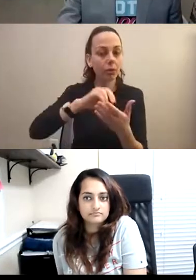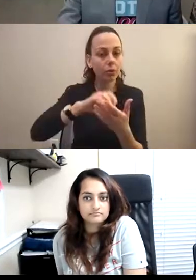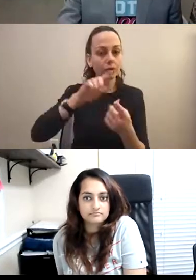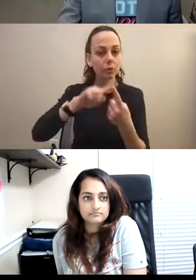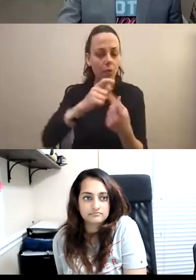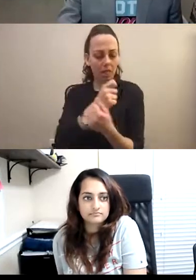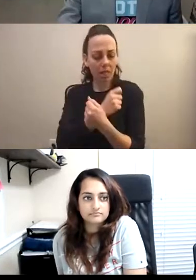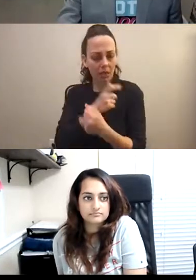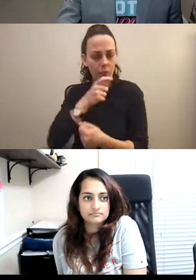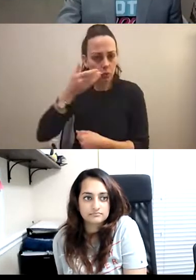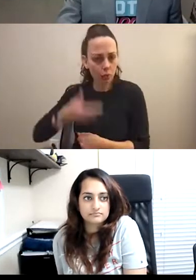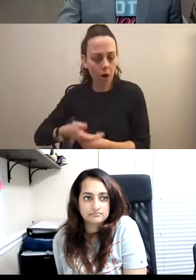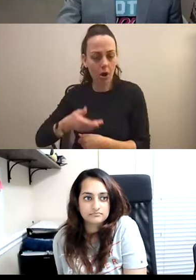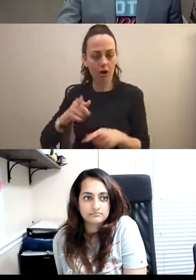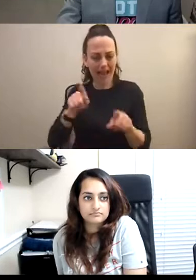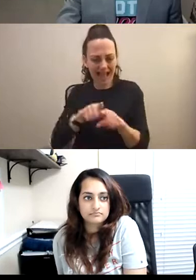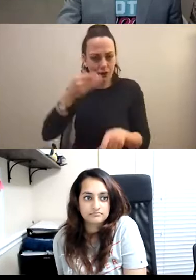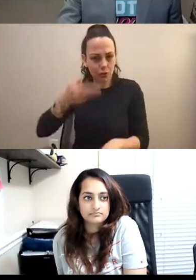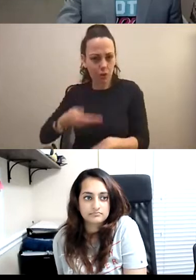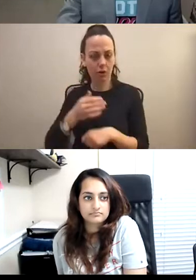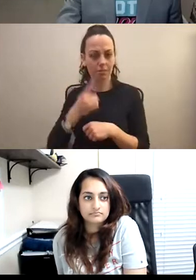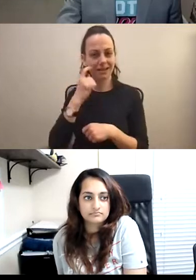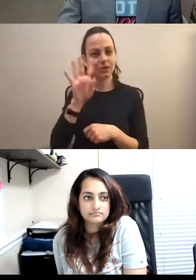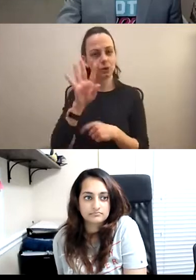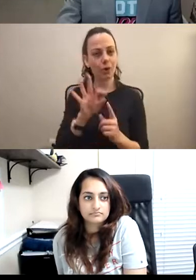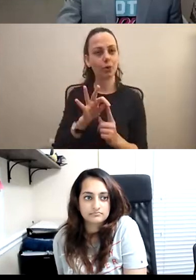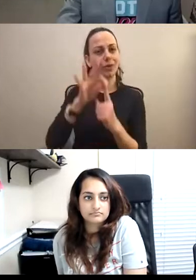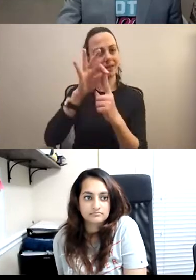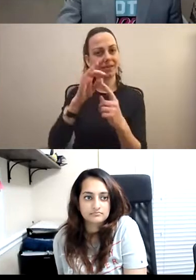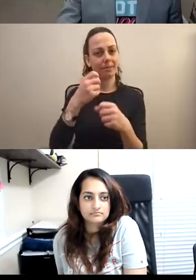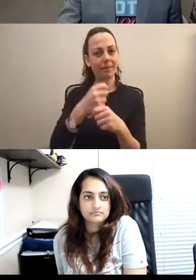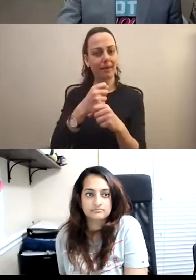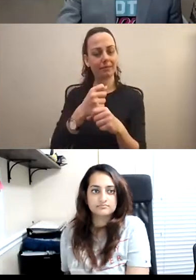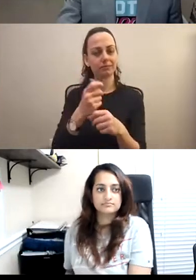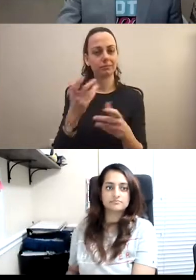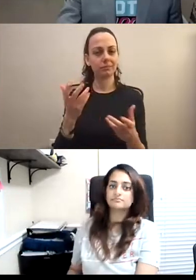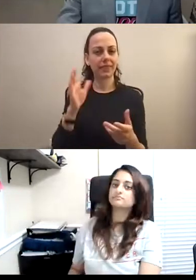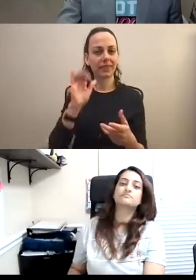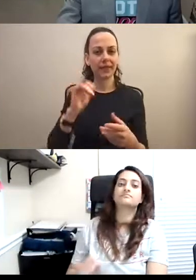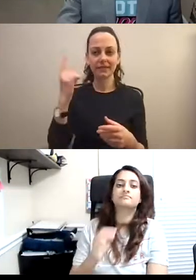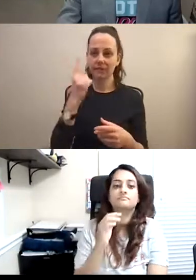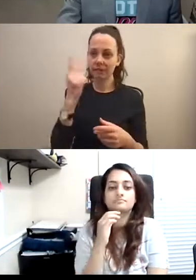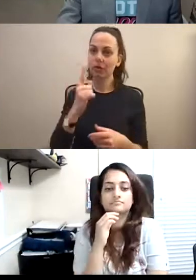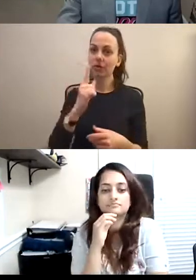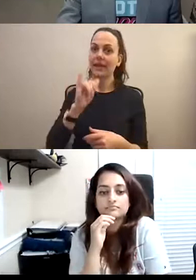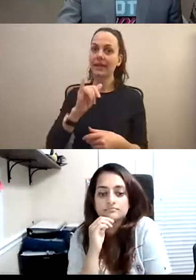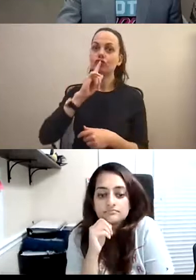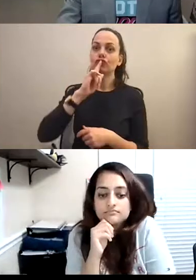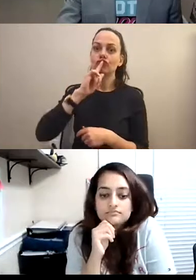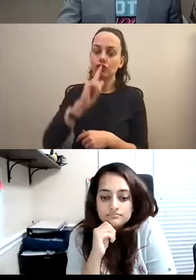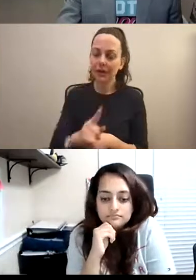who you are as you are, because you are uniquely made. And that's something that's really, really